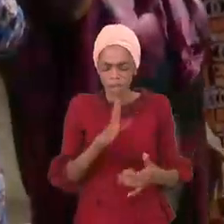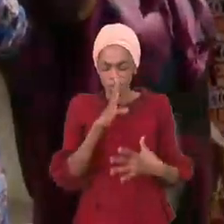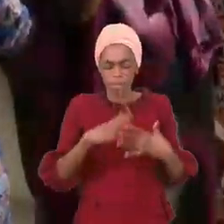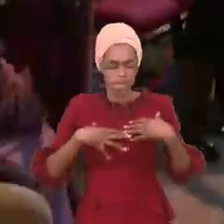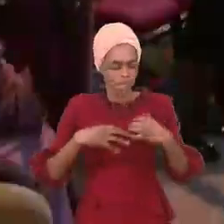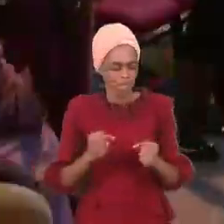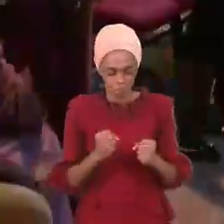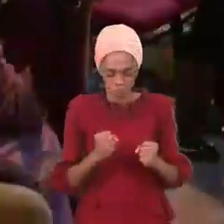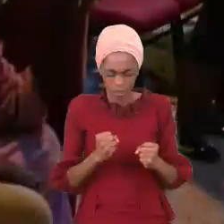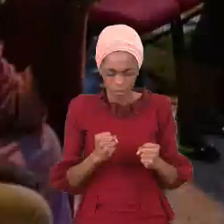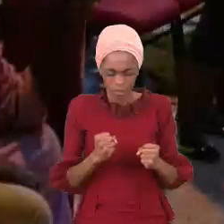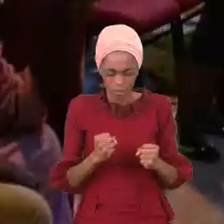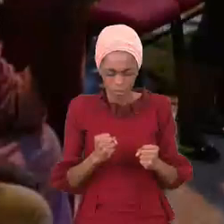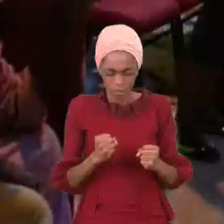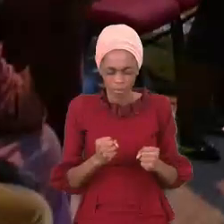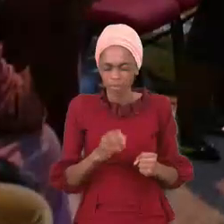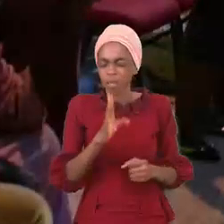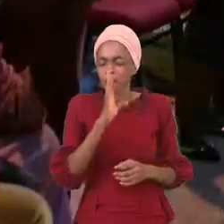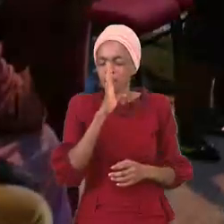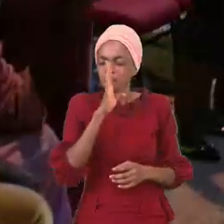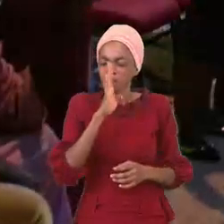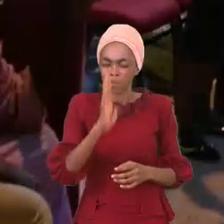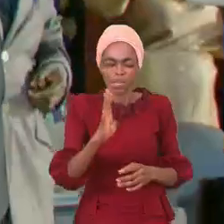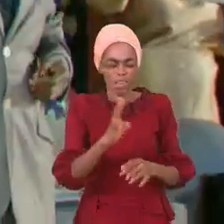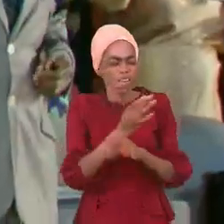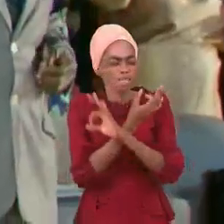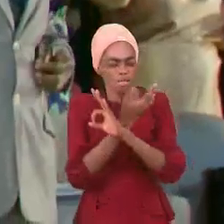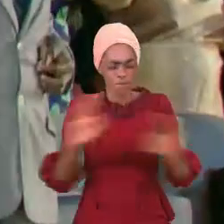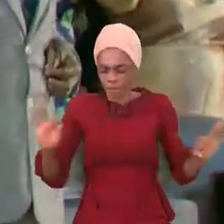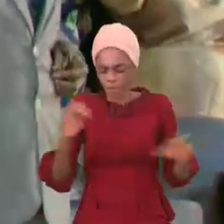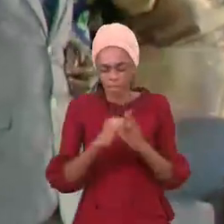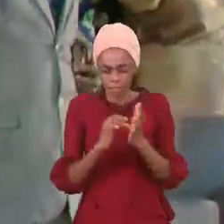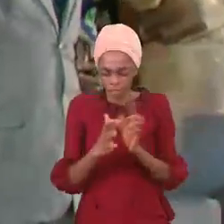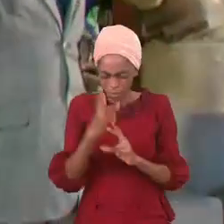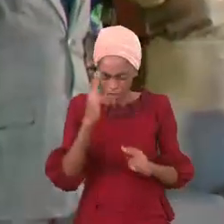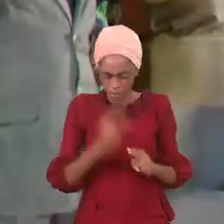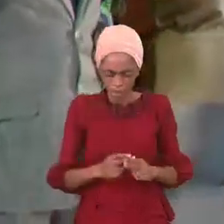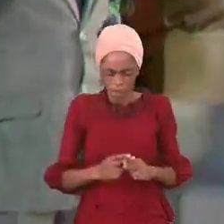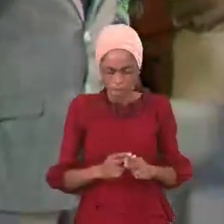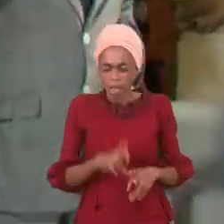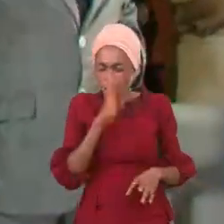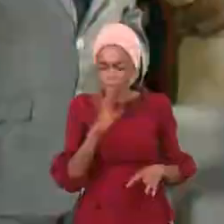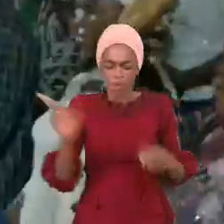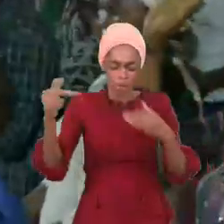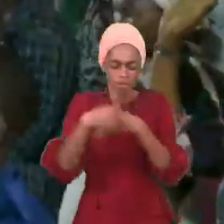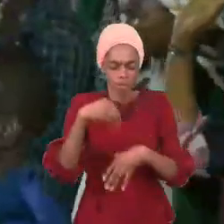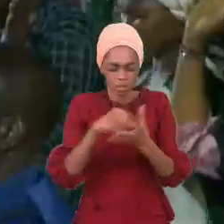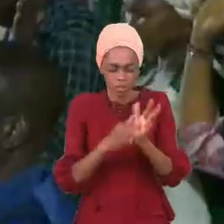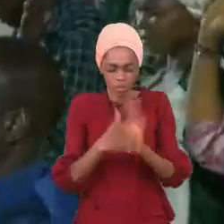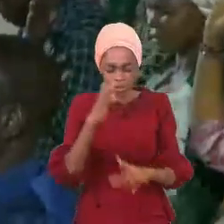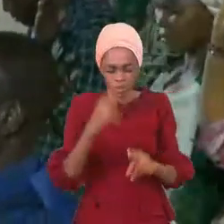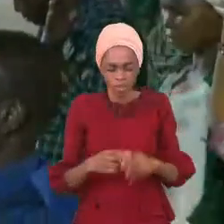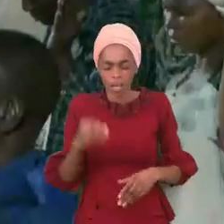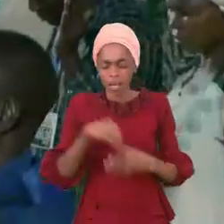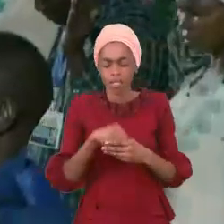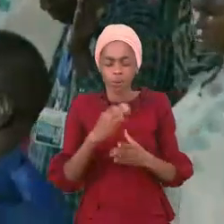healed. Be free. Be restored into